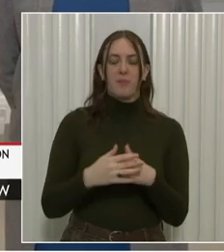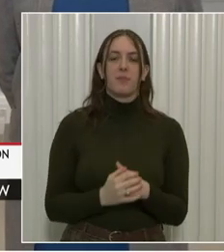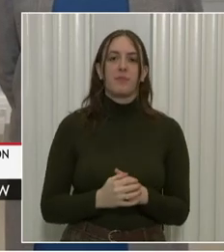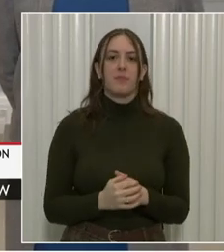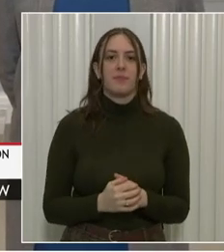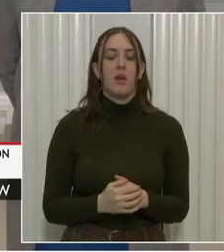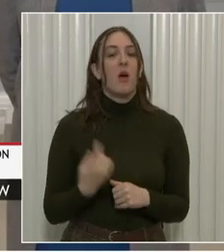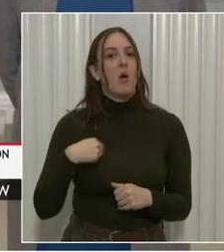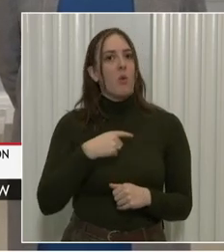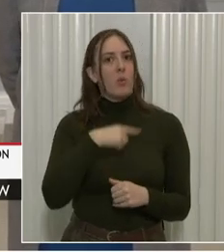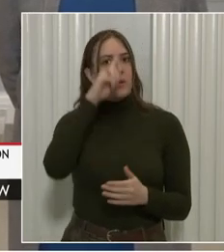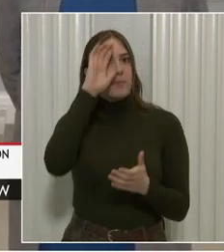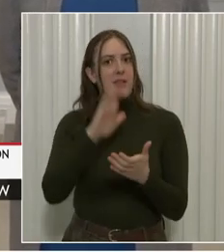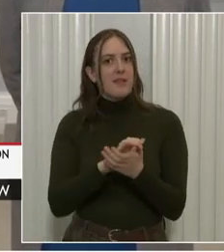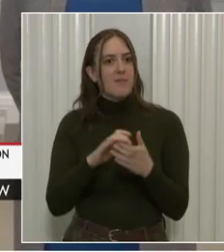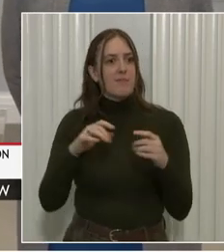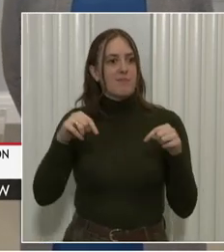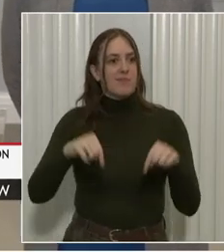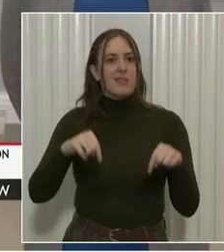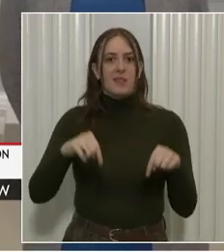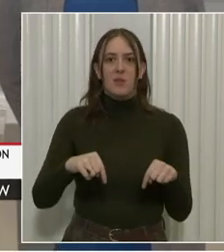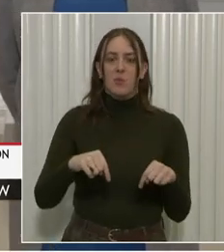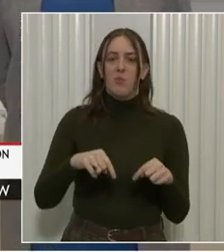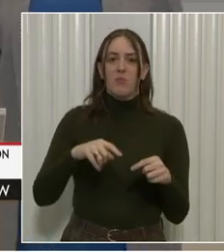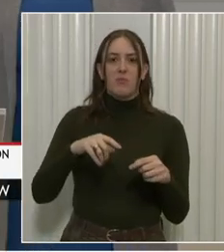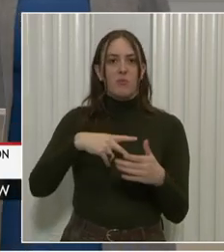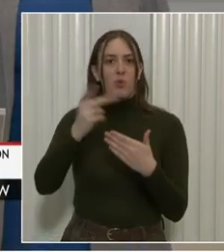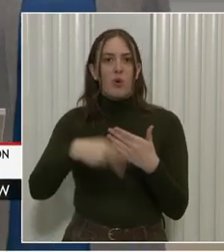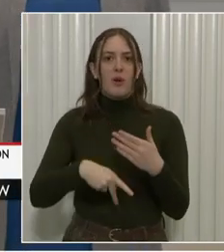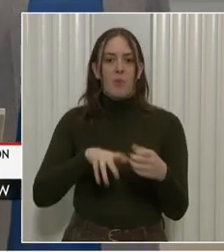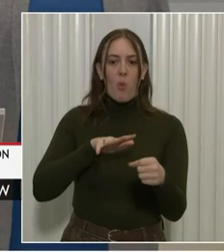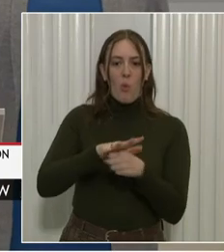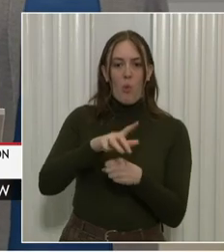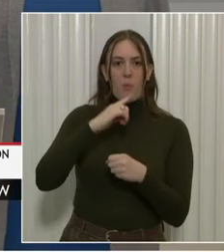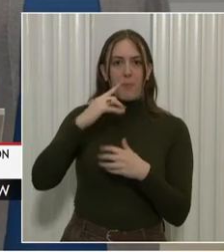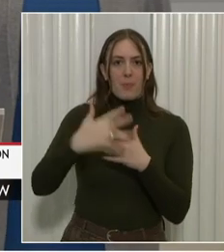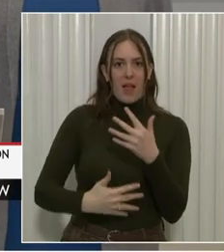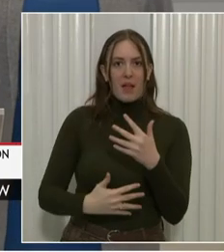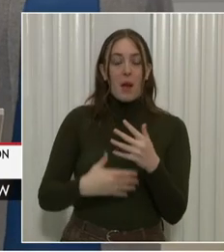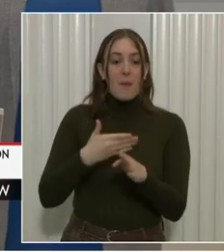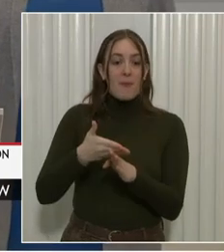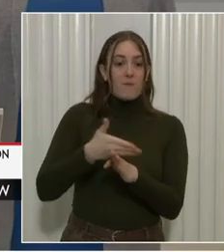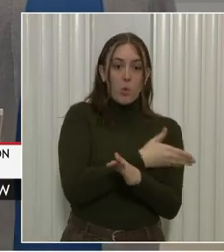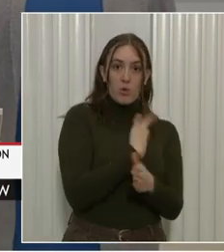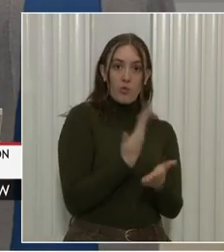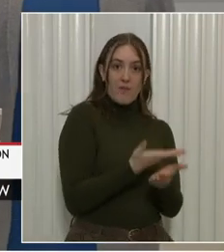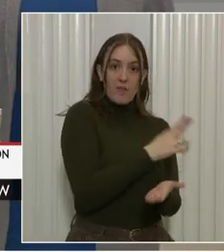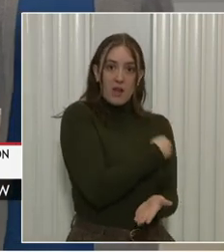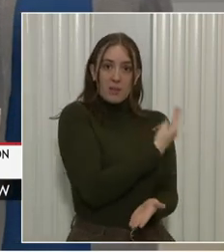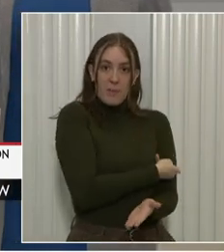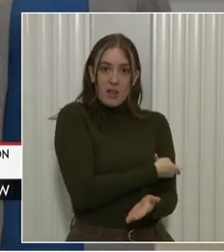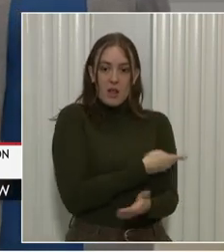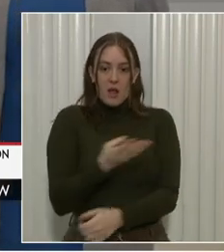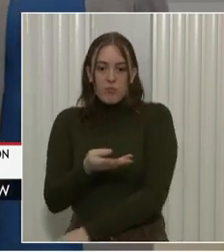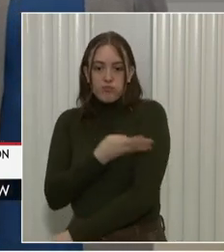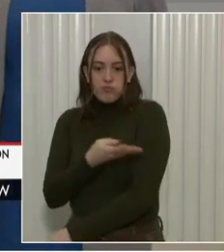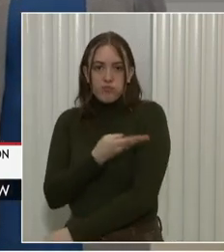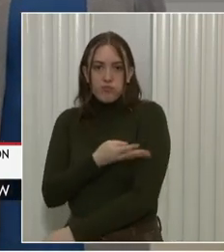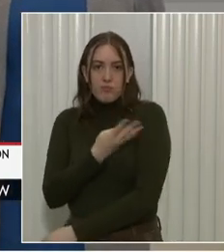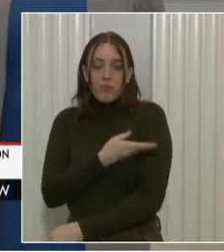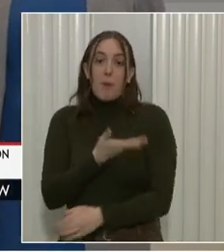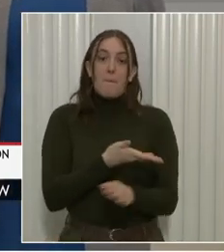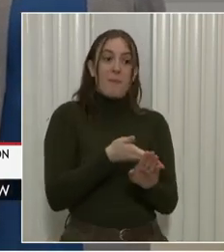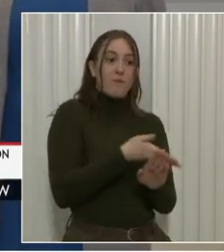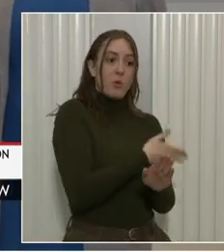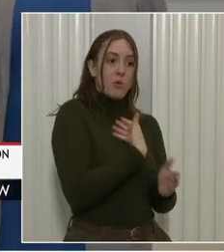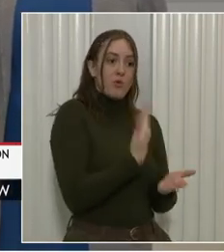the administration of whole blood prior to arrival to any DC trauma center could make a real difference in the outcomes and